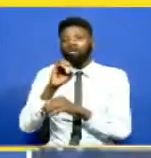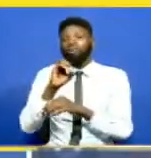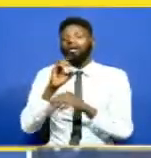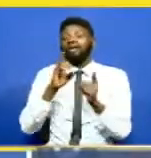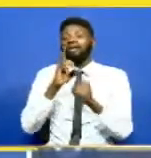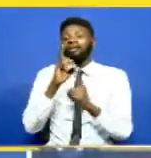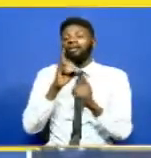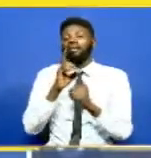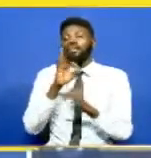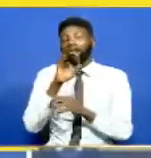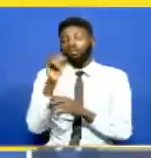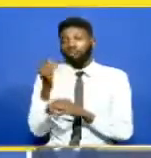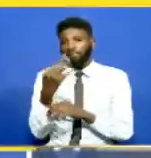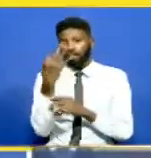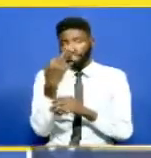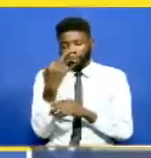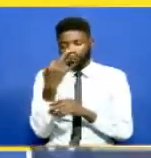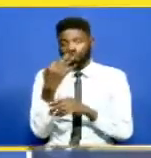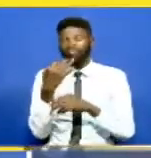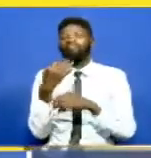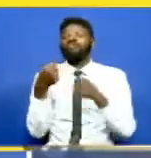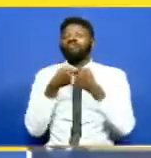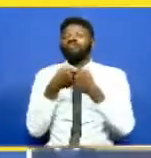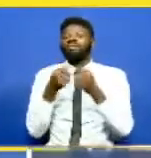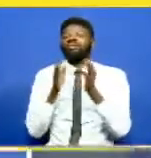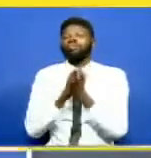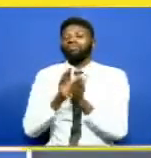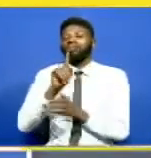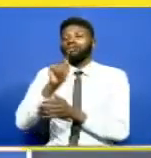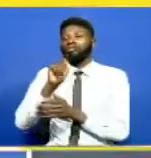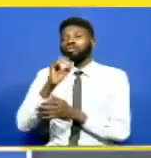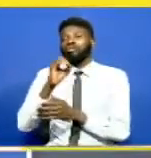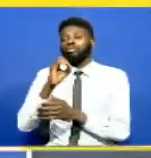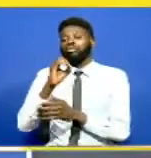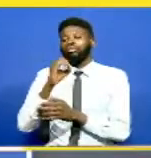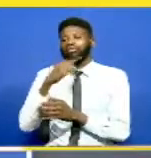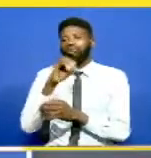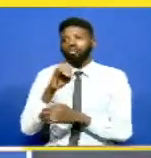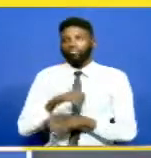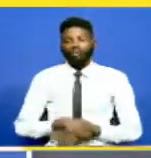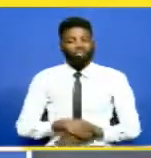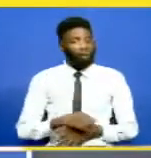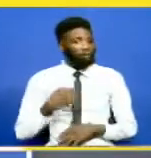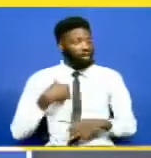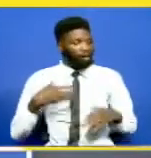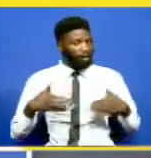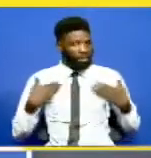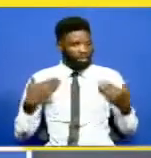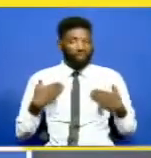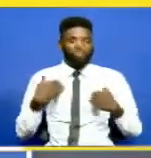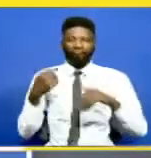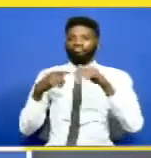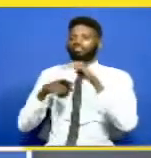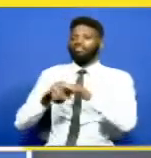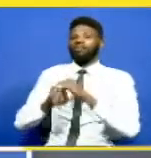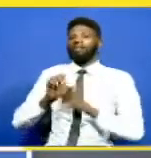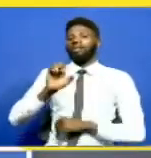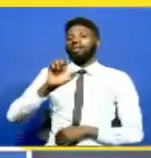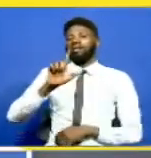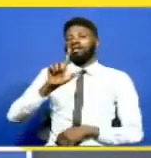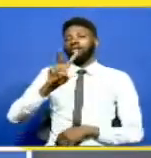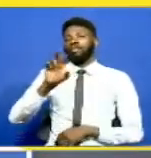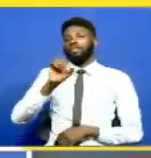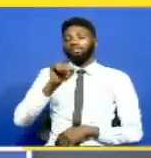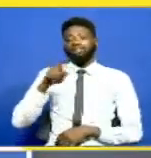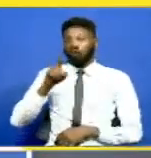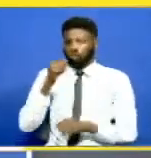Lakini nafurahi kwa sababu tumeweza toa ushindi. Nimefurahia sana bao la Elvis Rupia kwa sababu ametia bidii sana katika mechi na